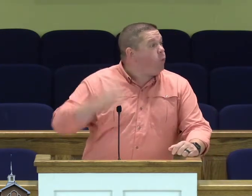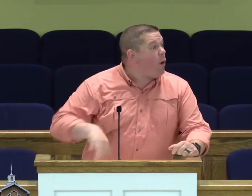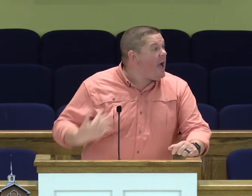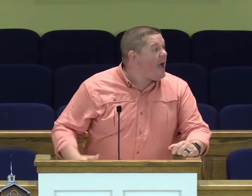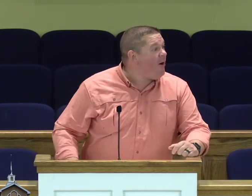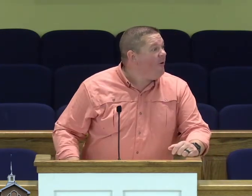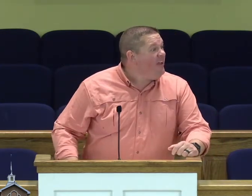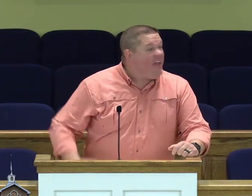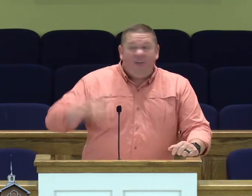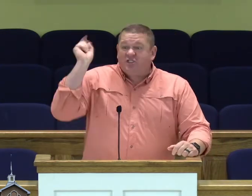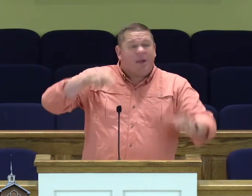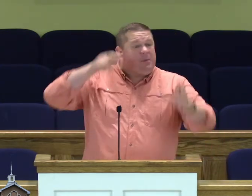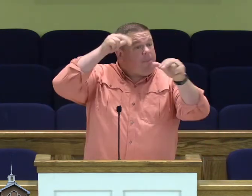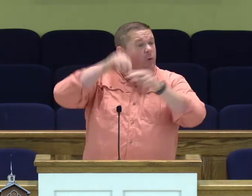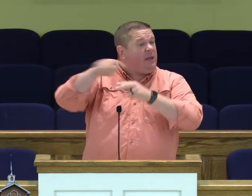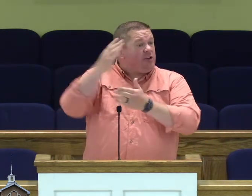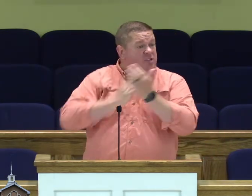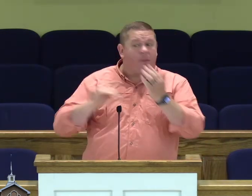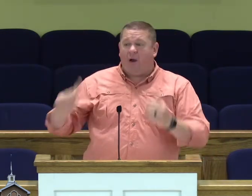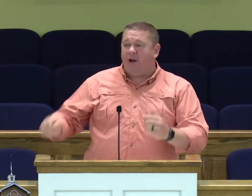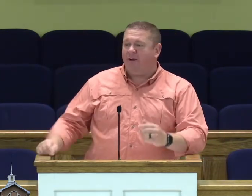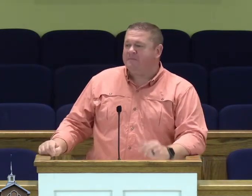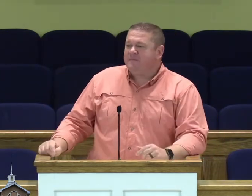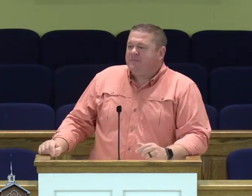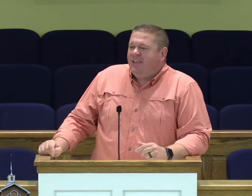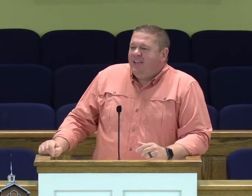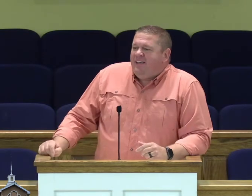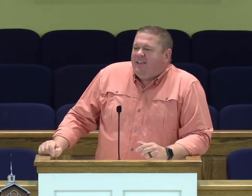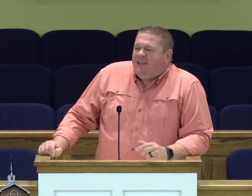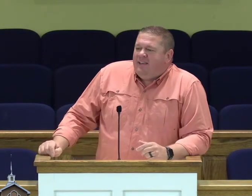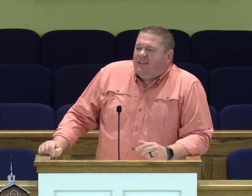says, wow, there's got to be a pony in here somewhere.